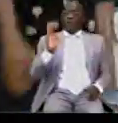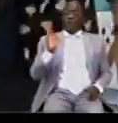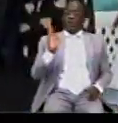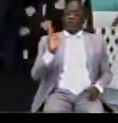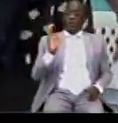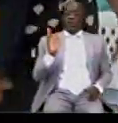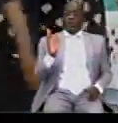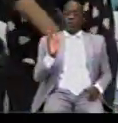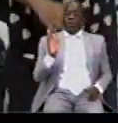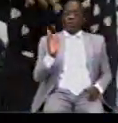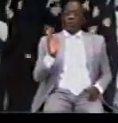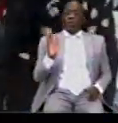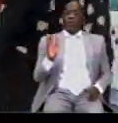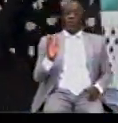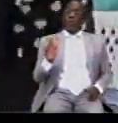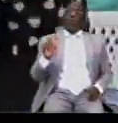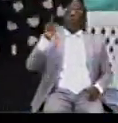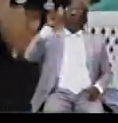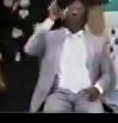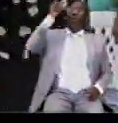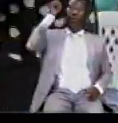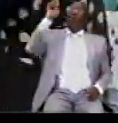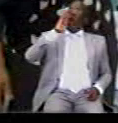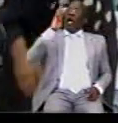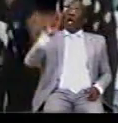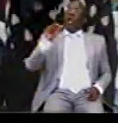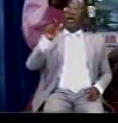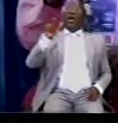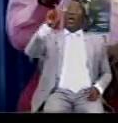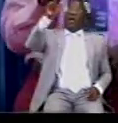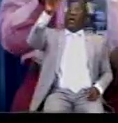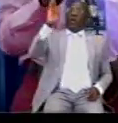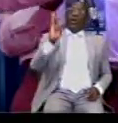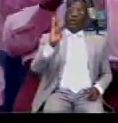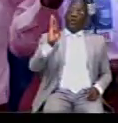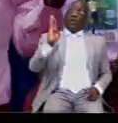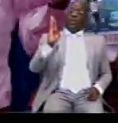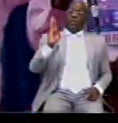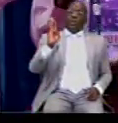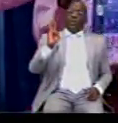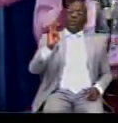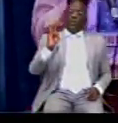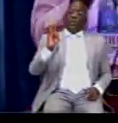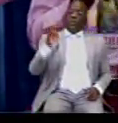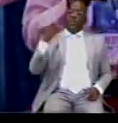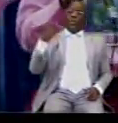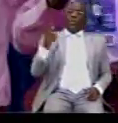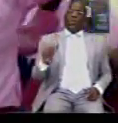Not just